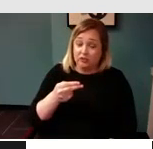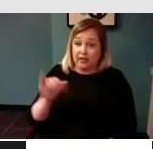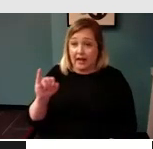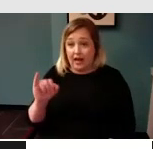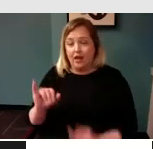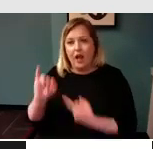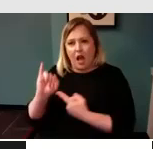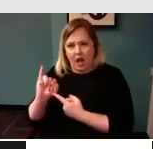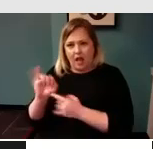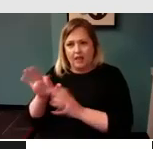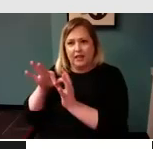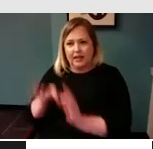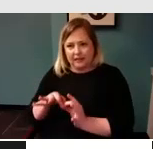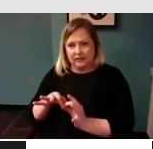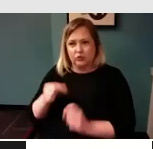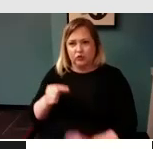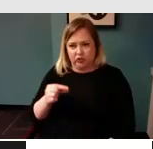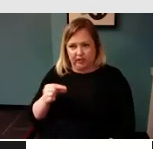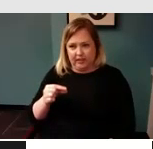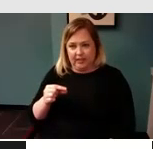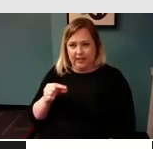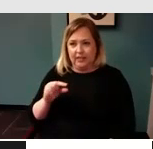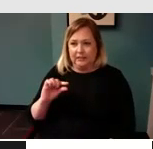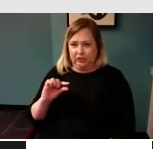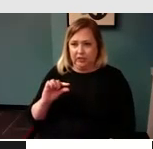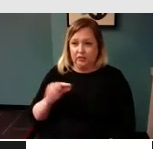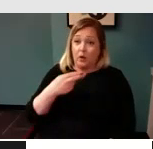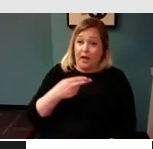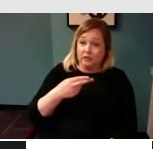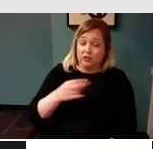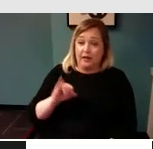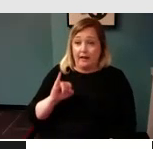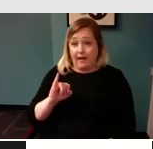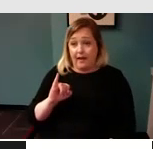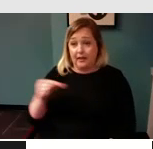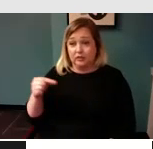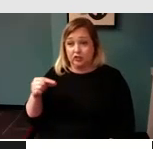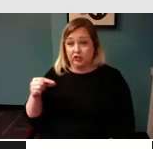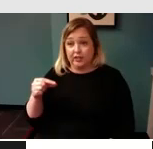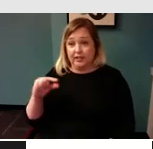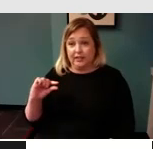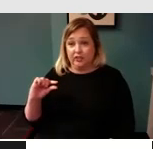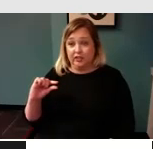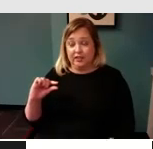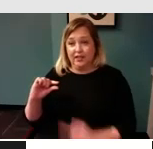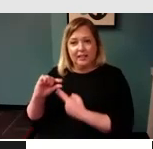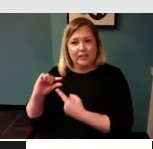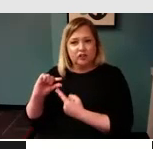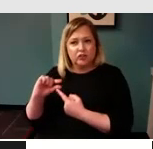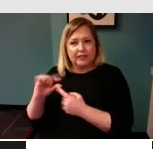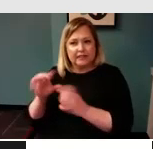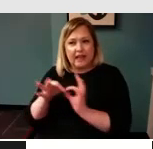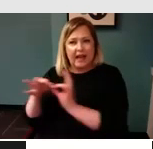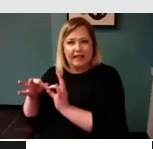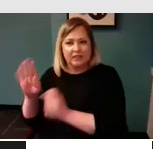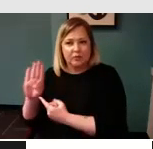that is fine, G, so I get H, I and G. But G is connected to B, but I don't care because B is already done. G